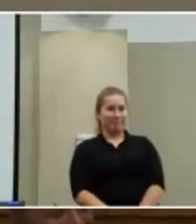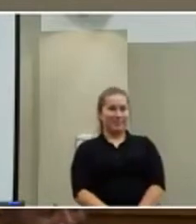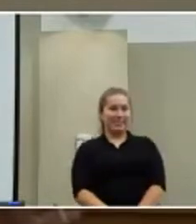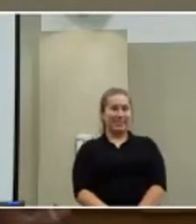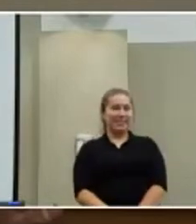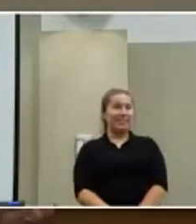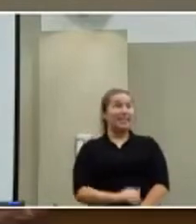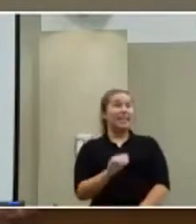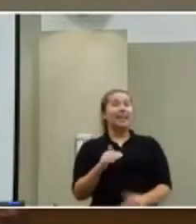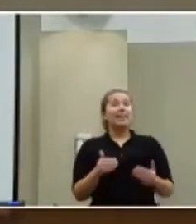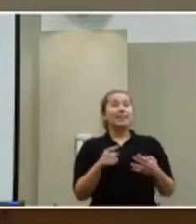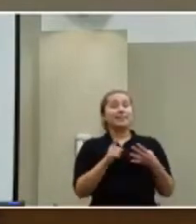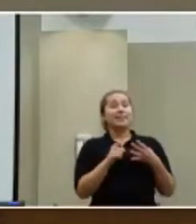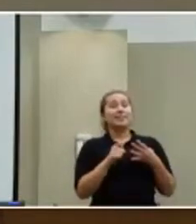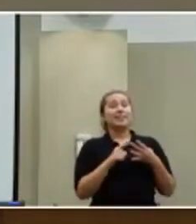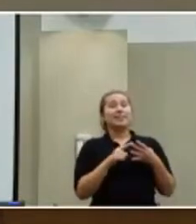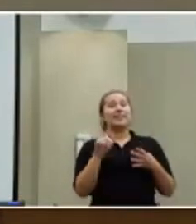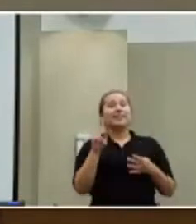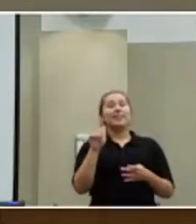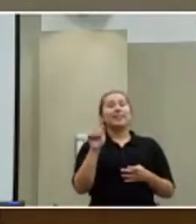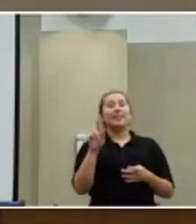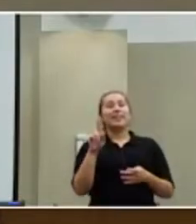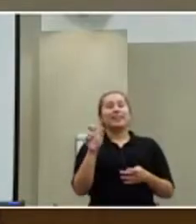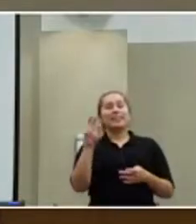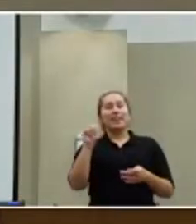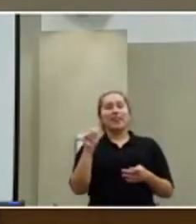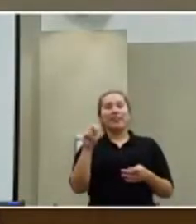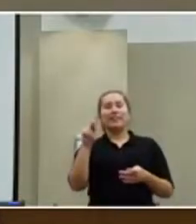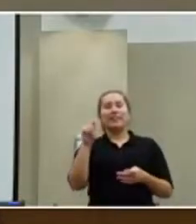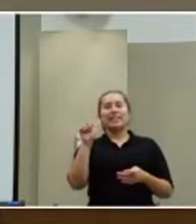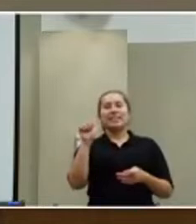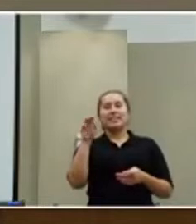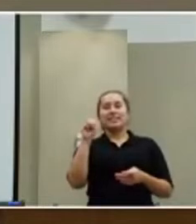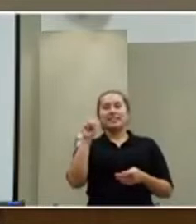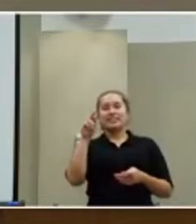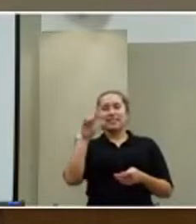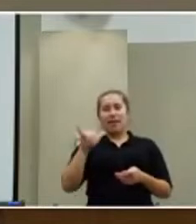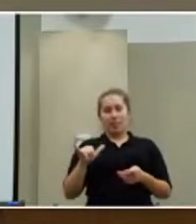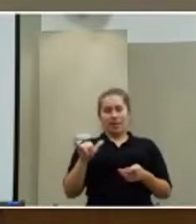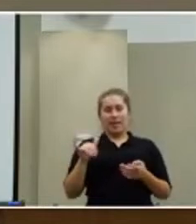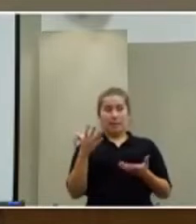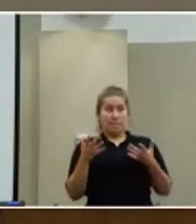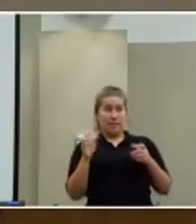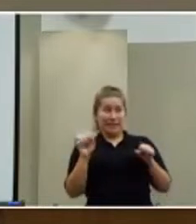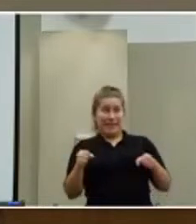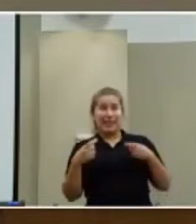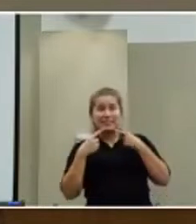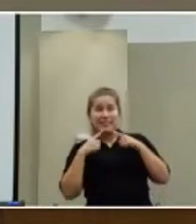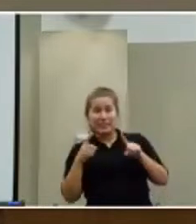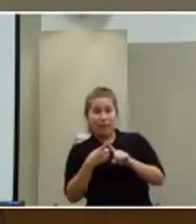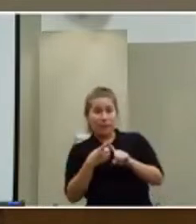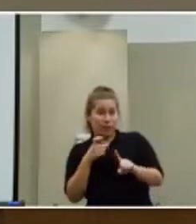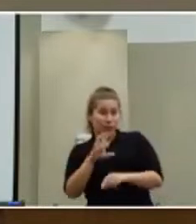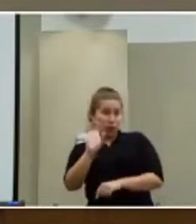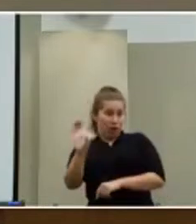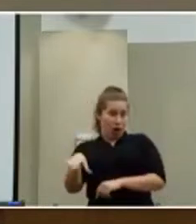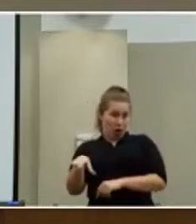Actually, the next person is Karen Tamley. I might be able to do this from Chicago.